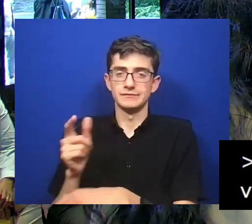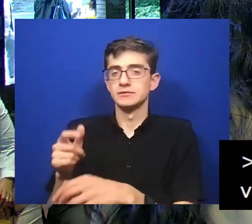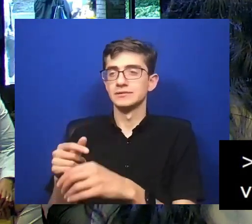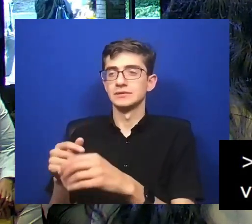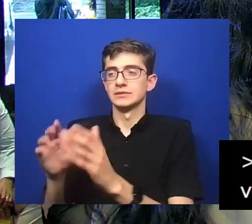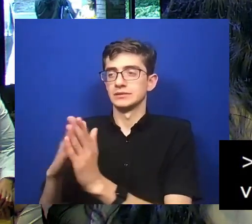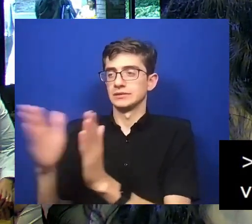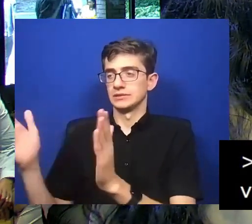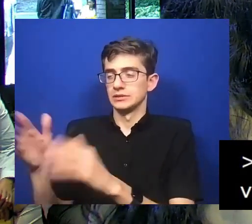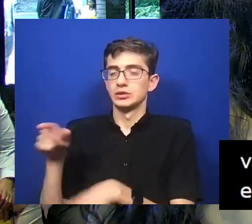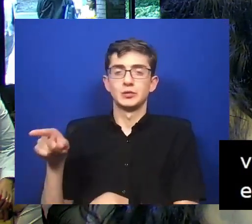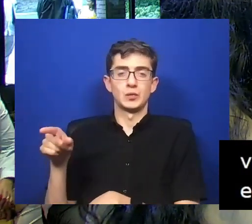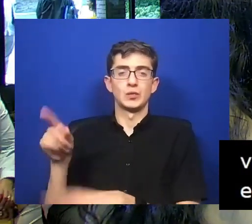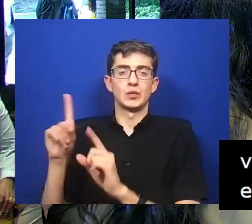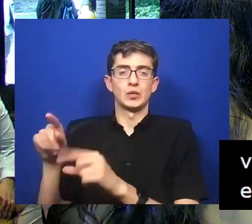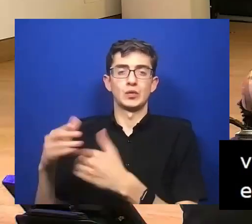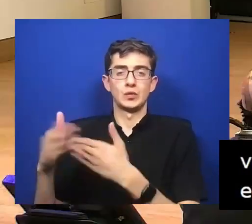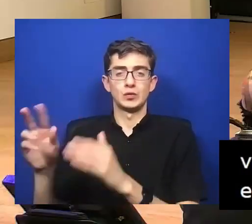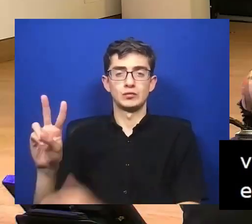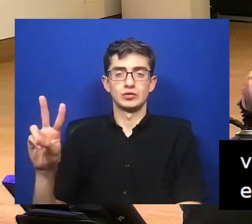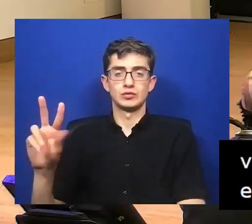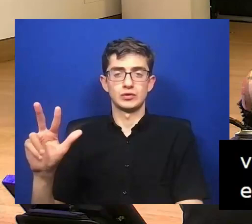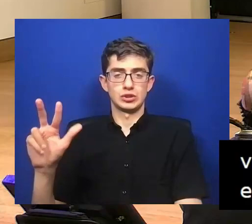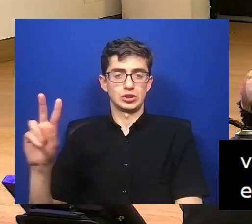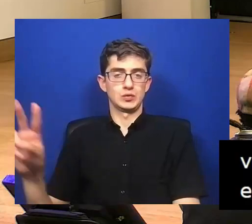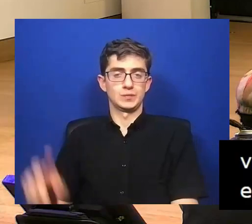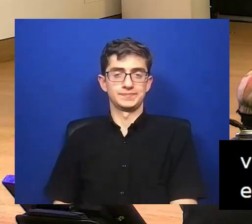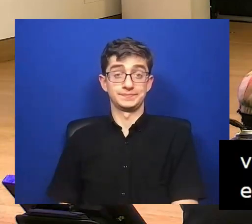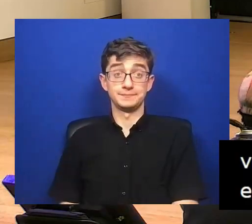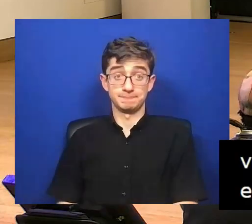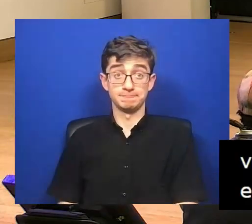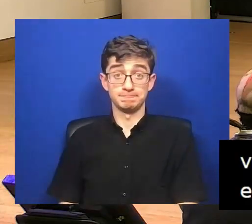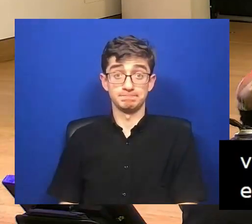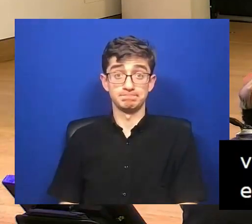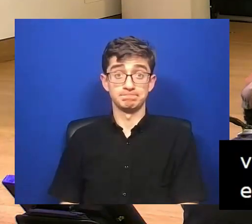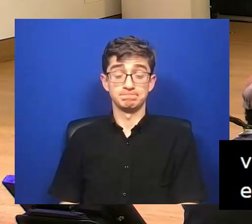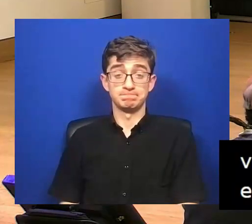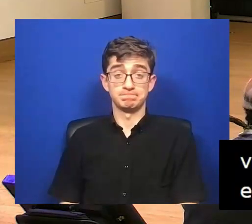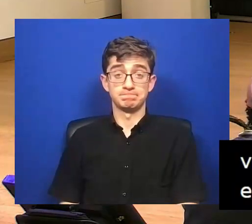are breakout room 232. Remember that you are 232.